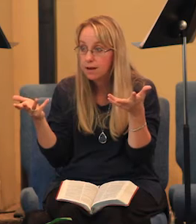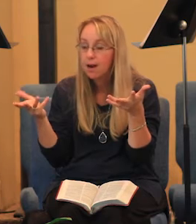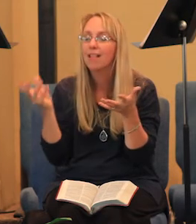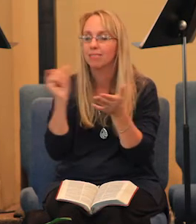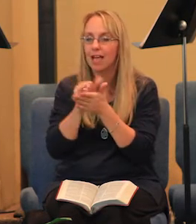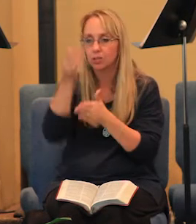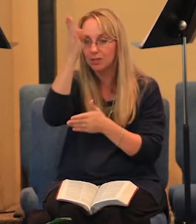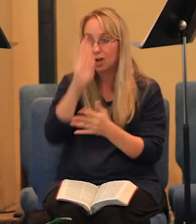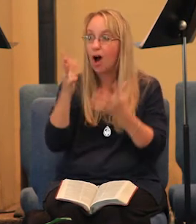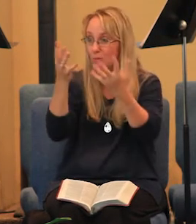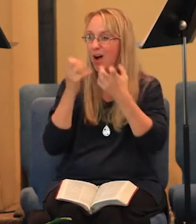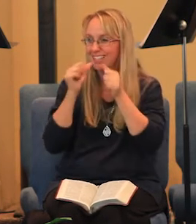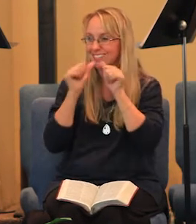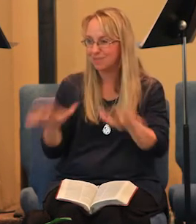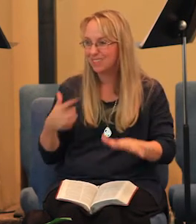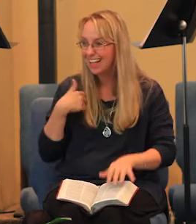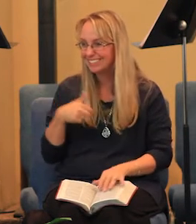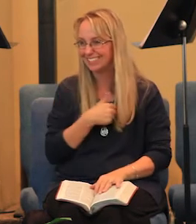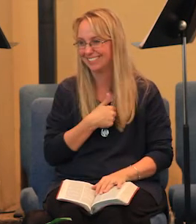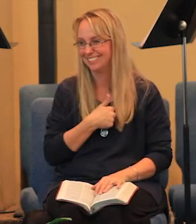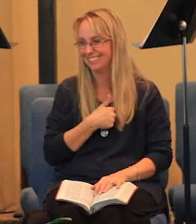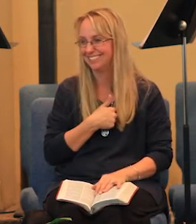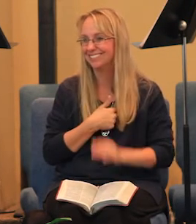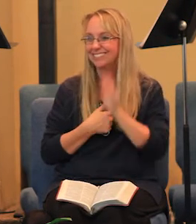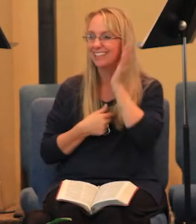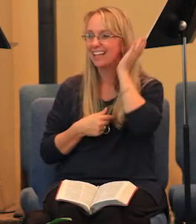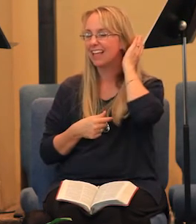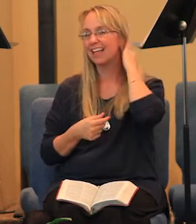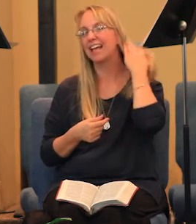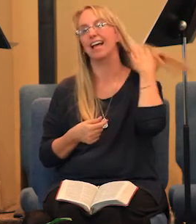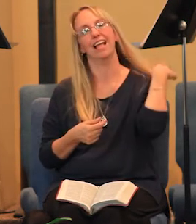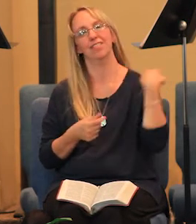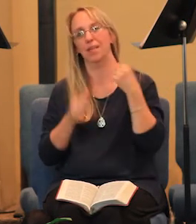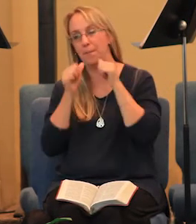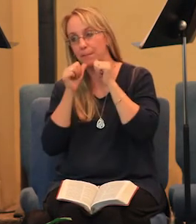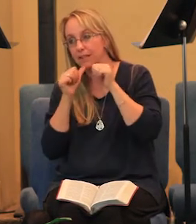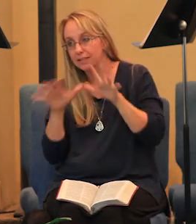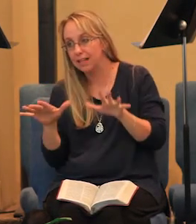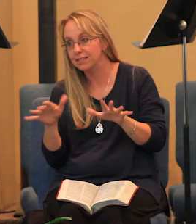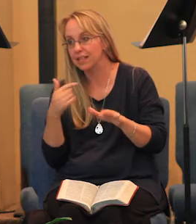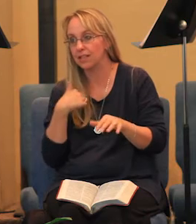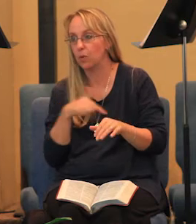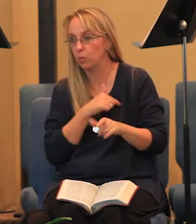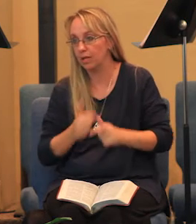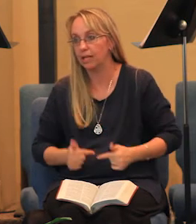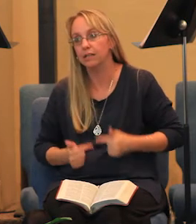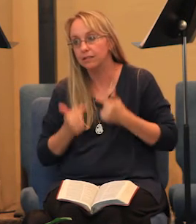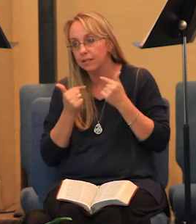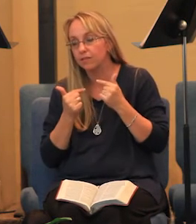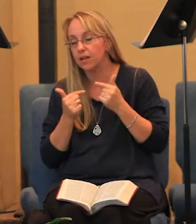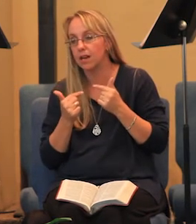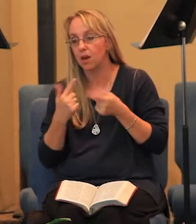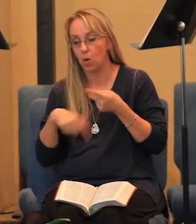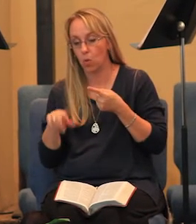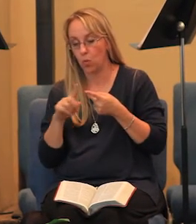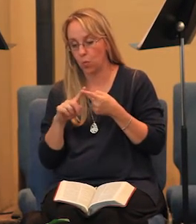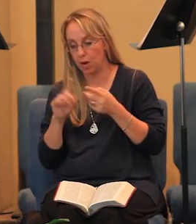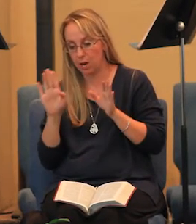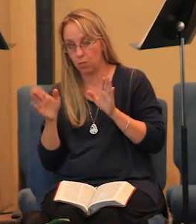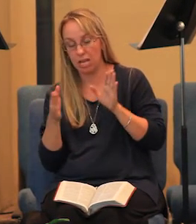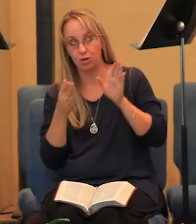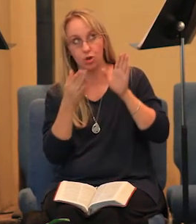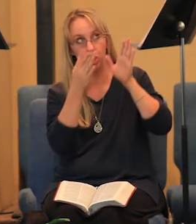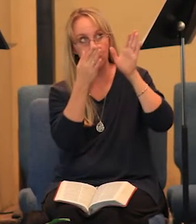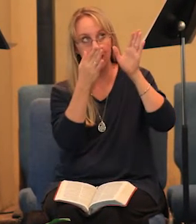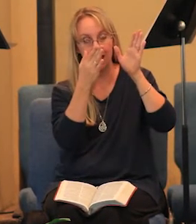is that God wants to bless us. And the blessing that we get to live in is that when we turn, he